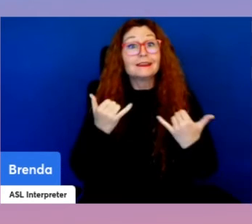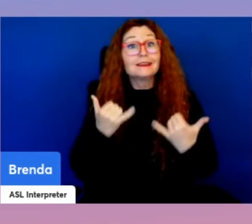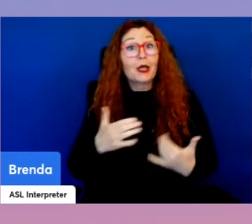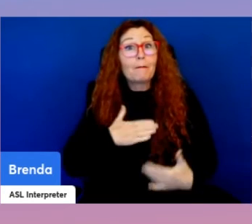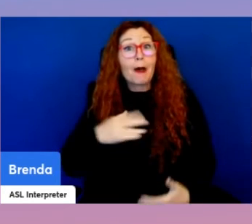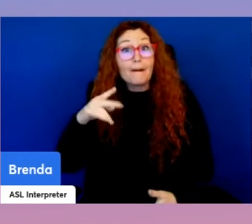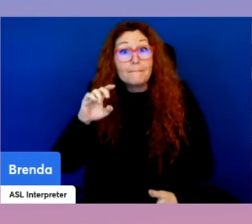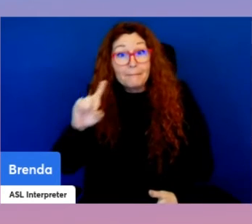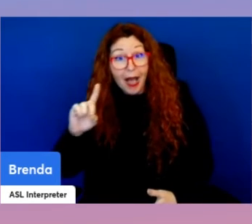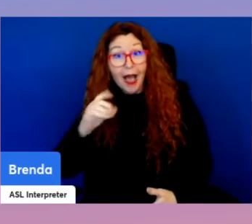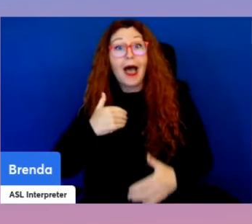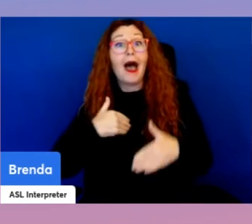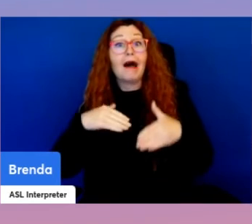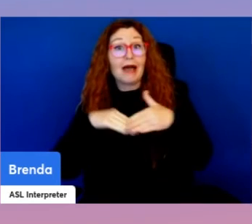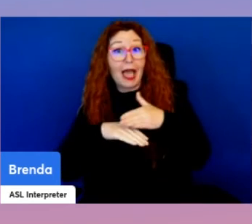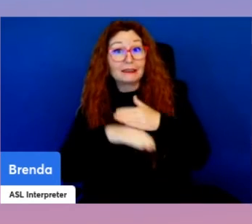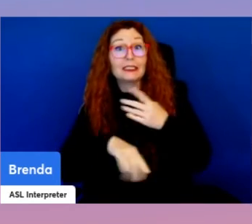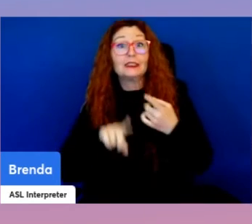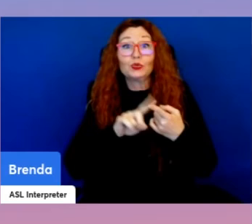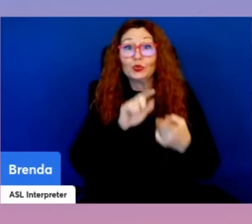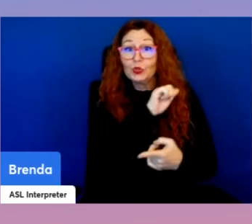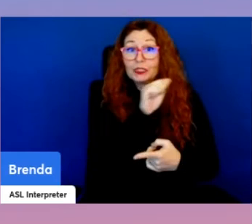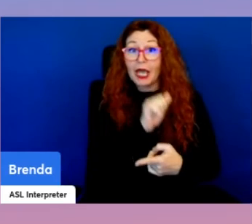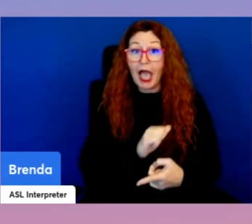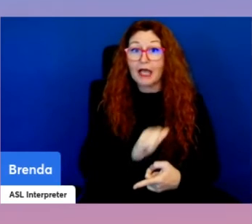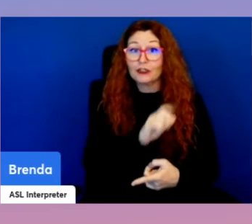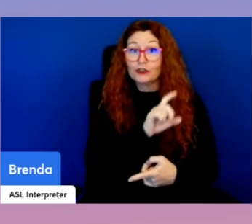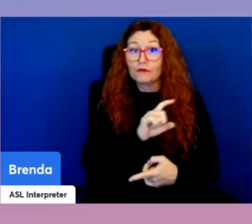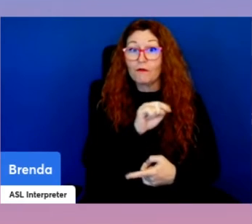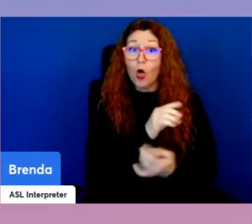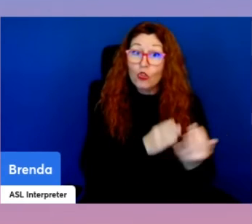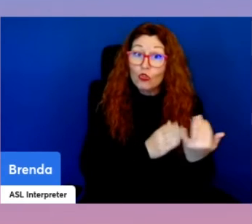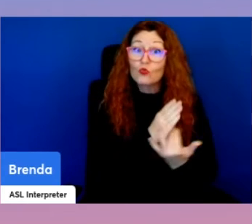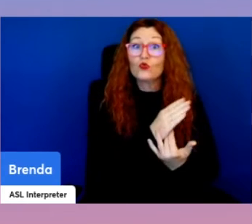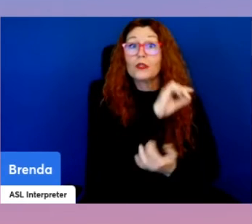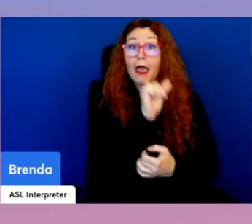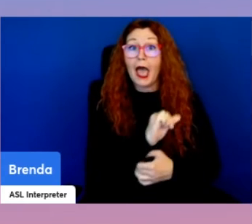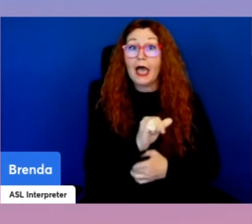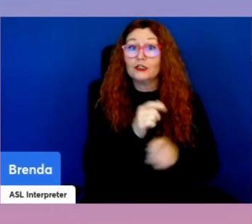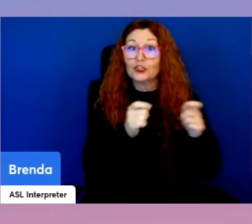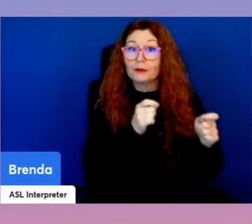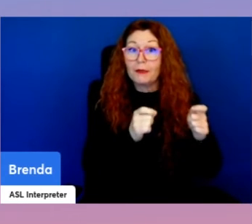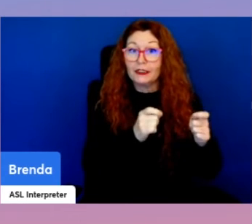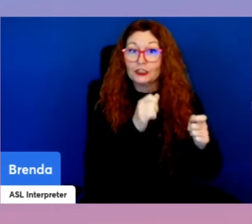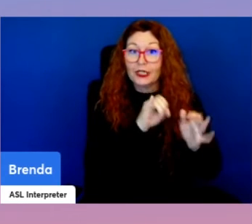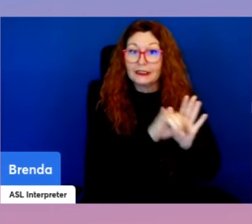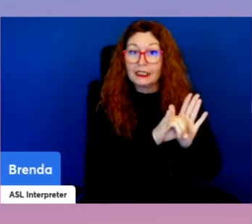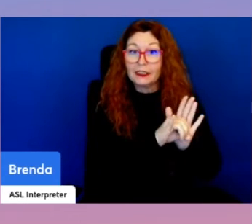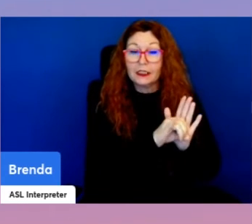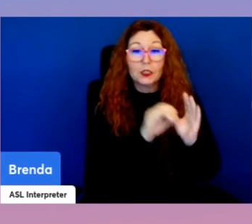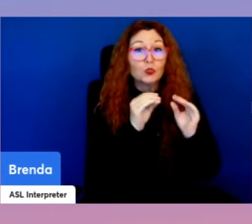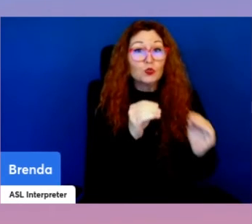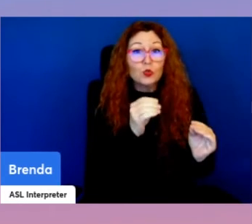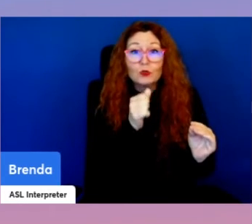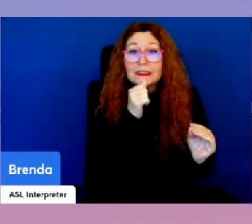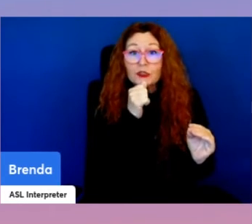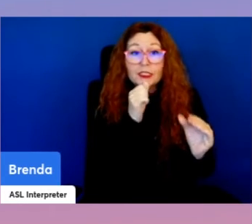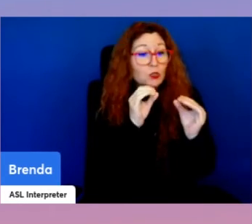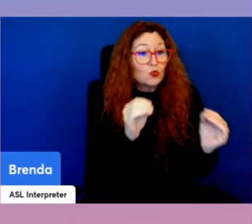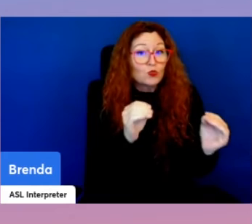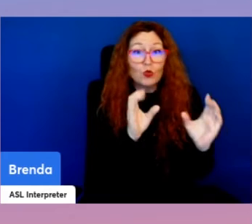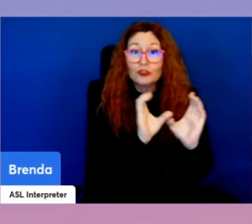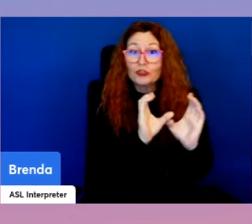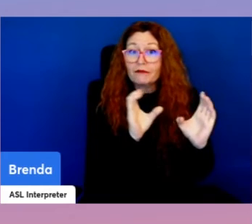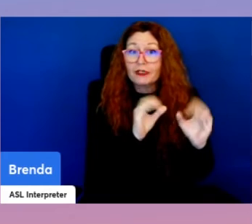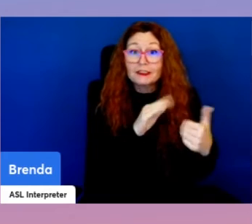Azure Key Vault through that Azure Managed Identity. No secrets, no certificates to maintain. All managed by Entra